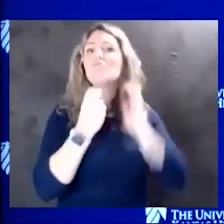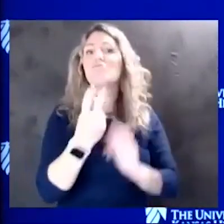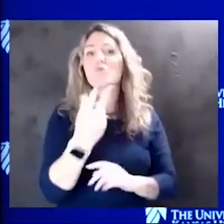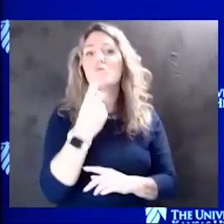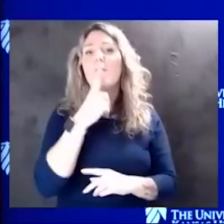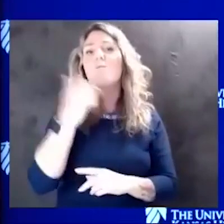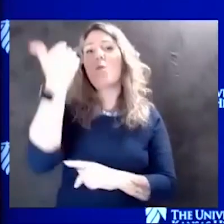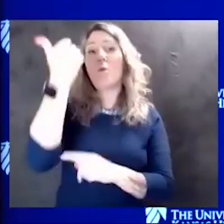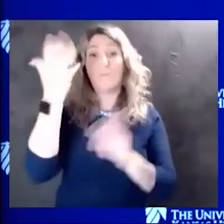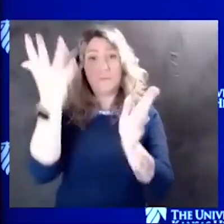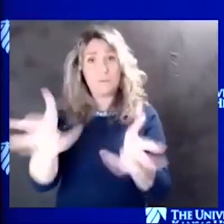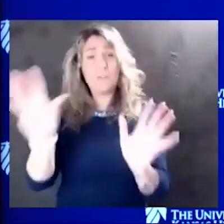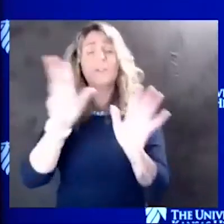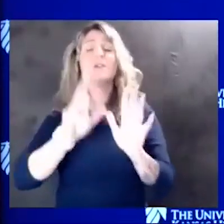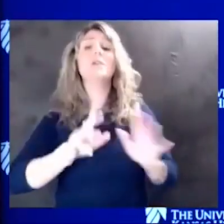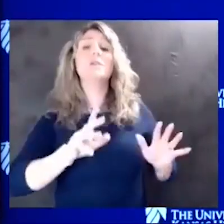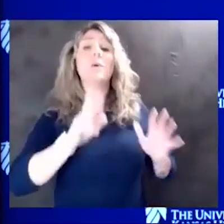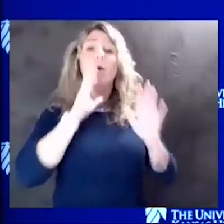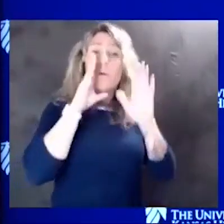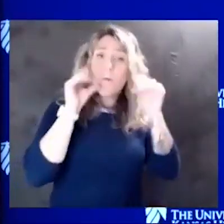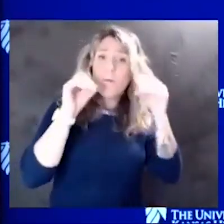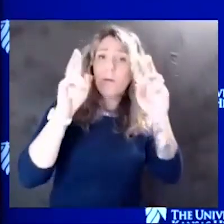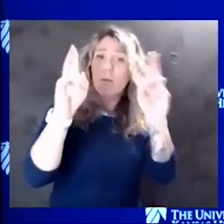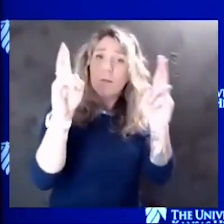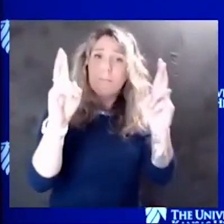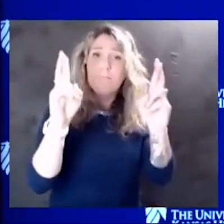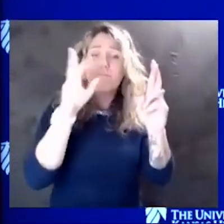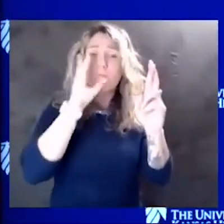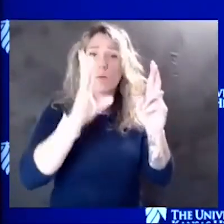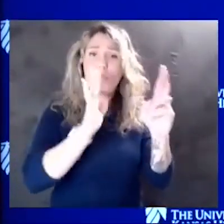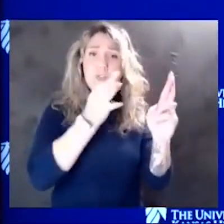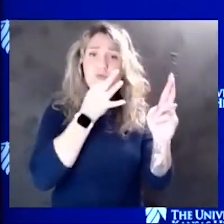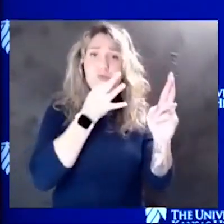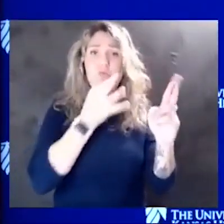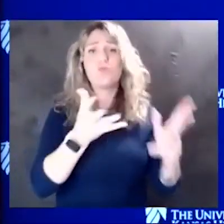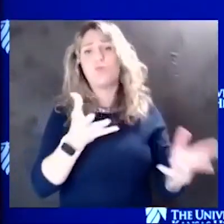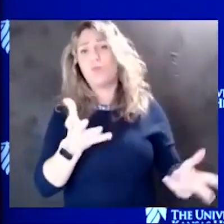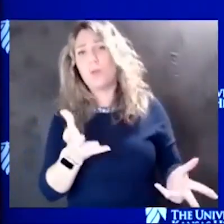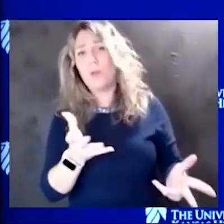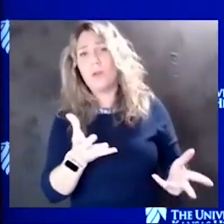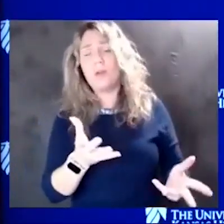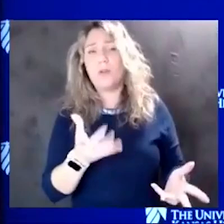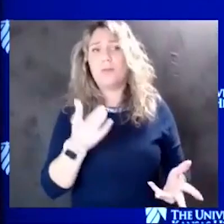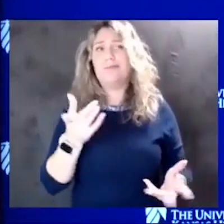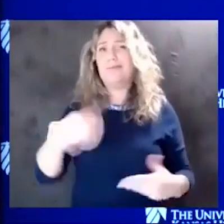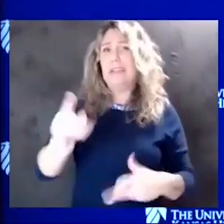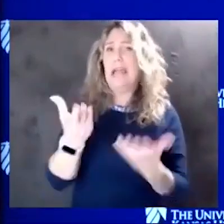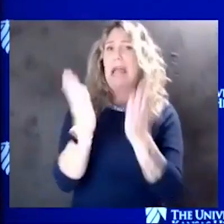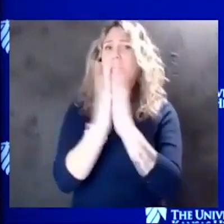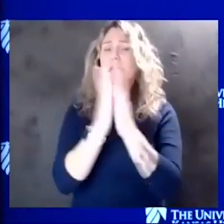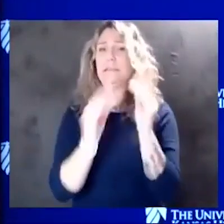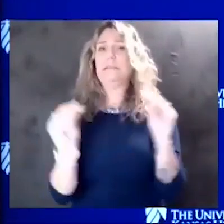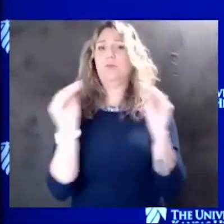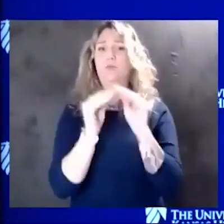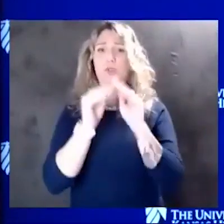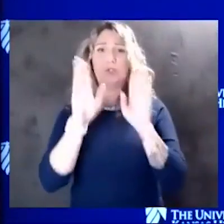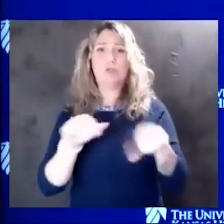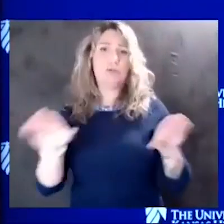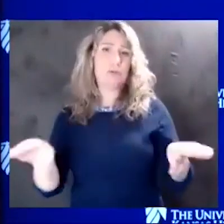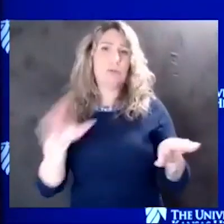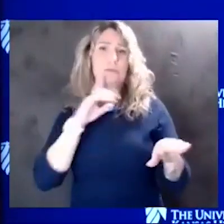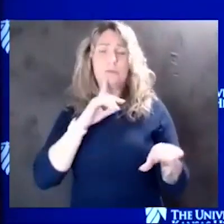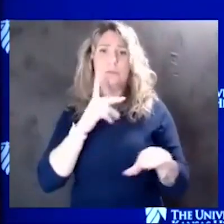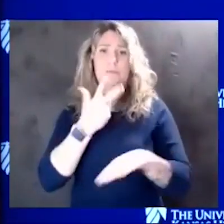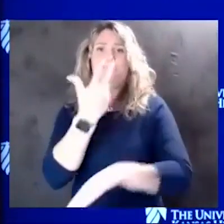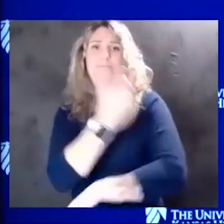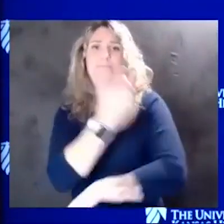hopeful that it will be soon. We know that they were asking for more children to be vaccinated so that they can